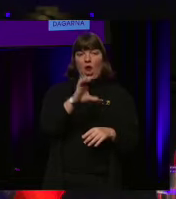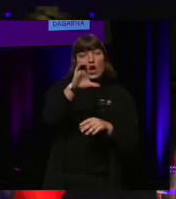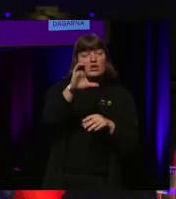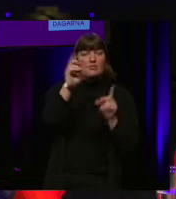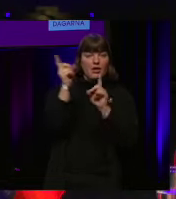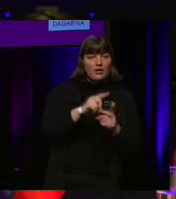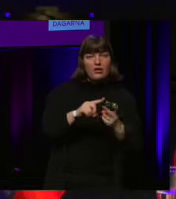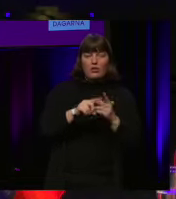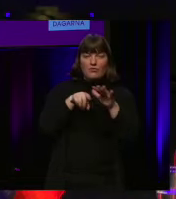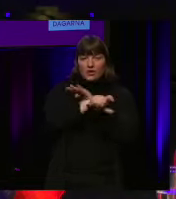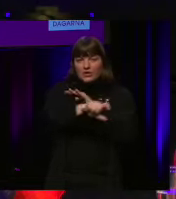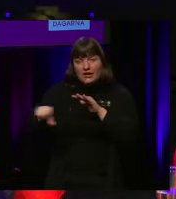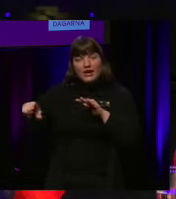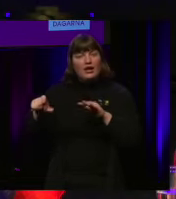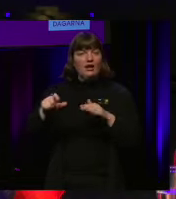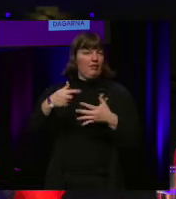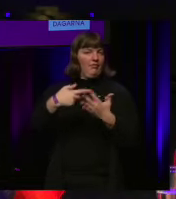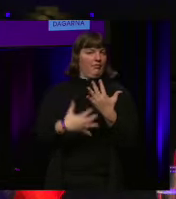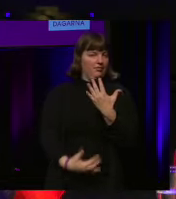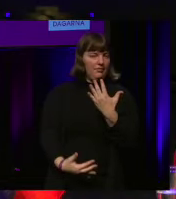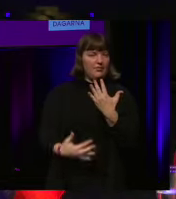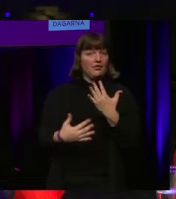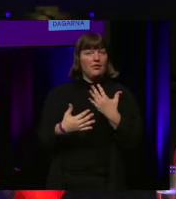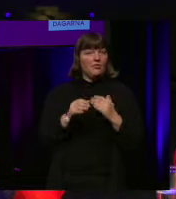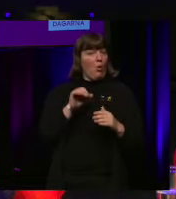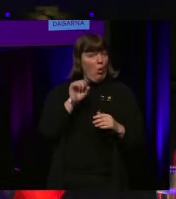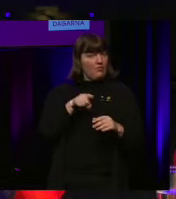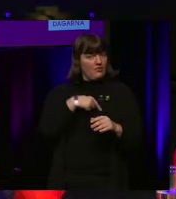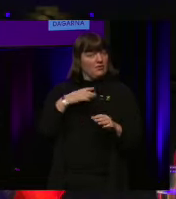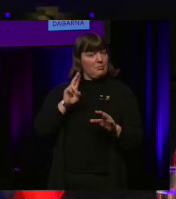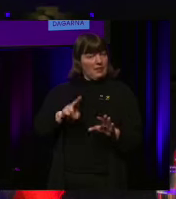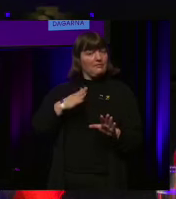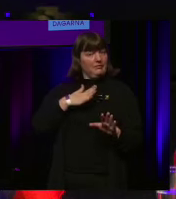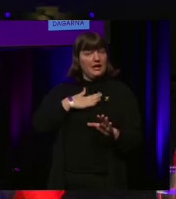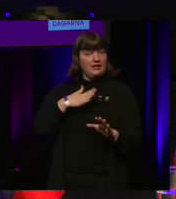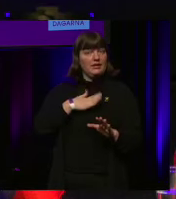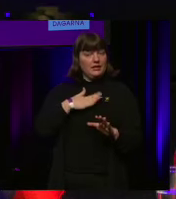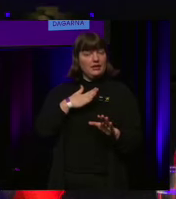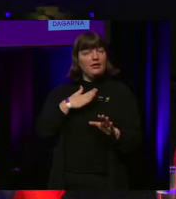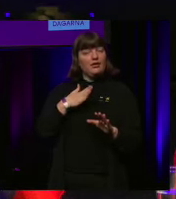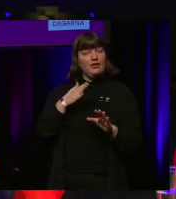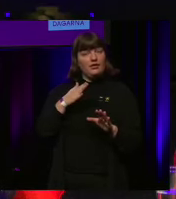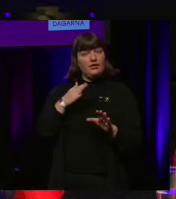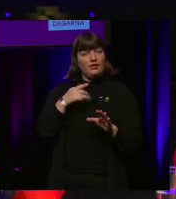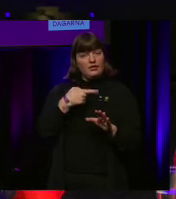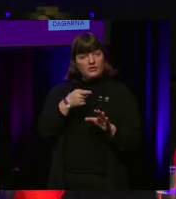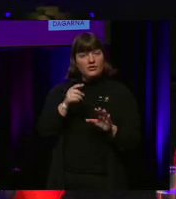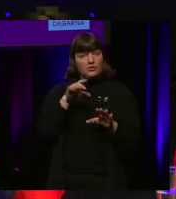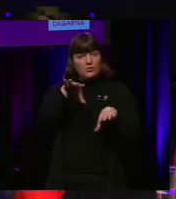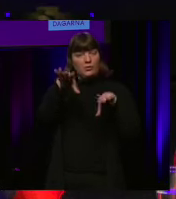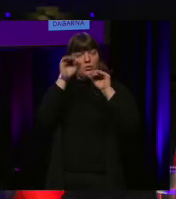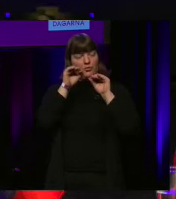refugees, asylum seekers, etc., etc. But if we really want to embrace this understanding